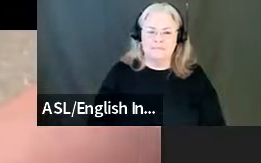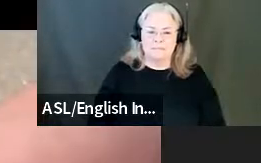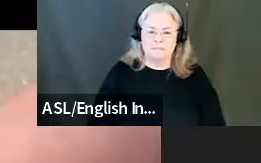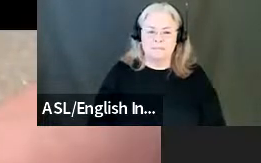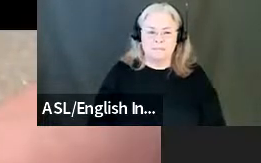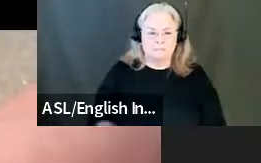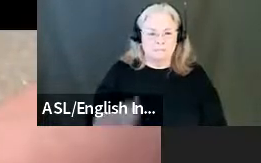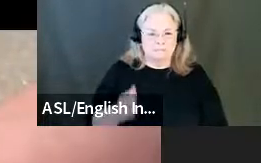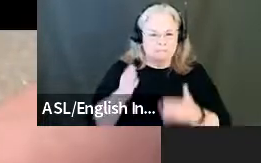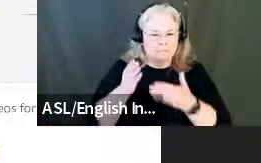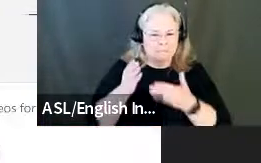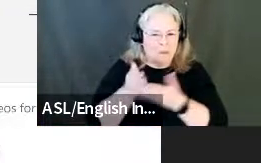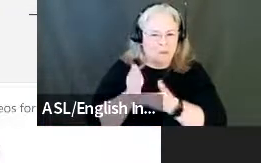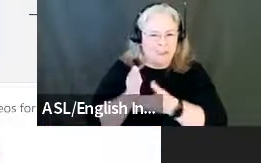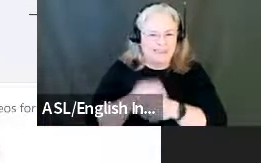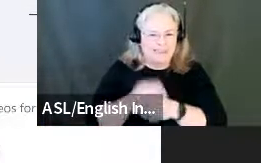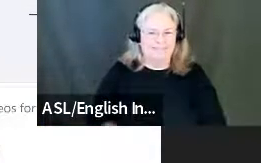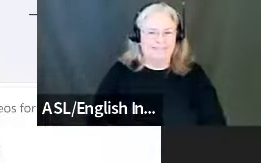All right.